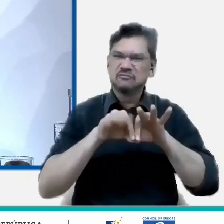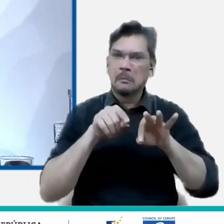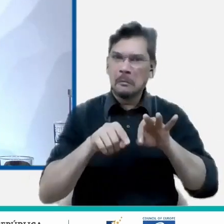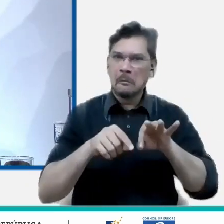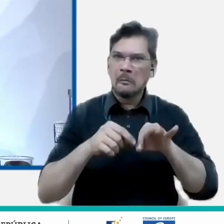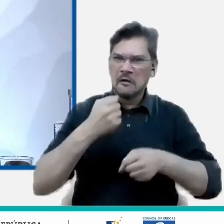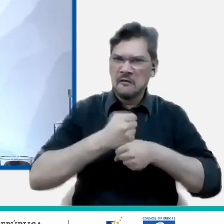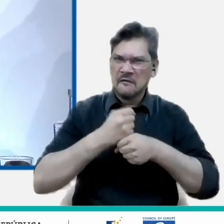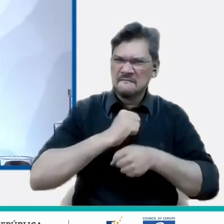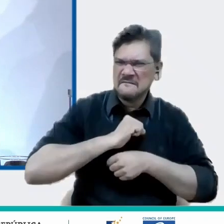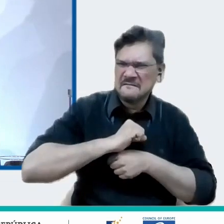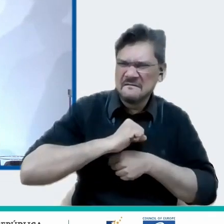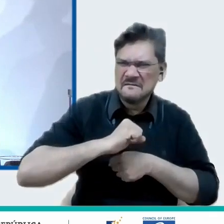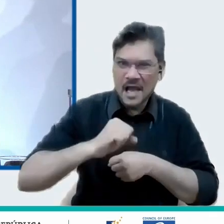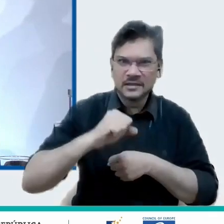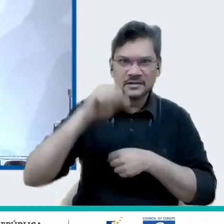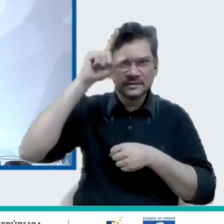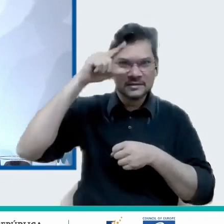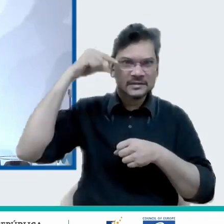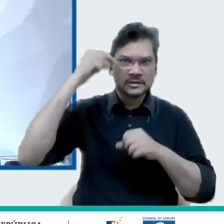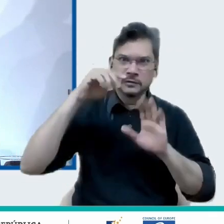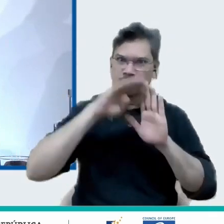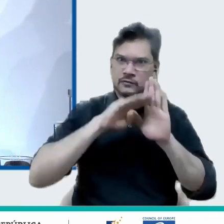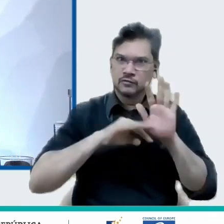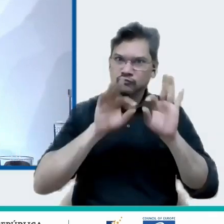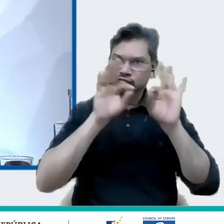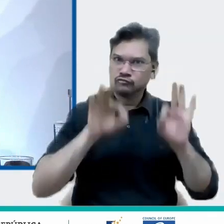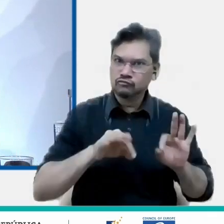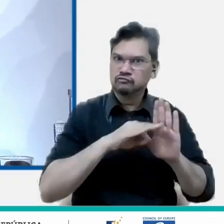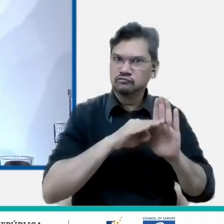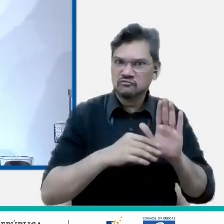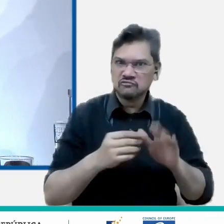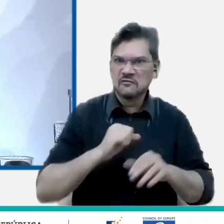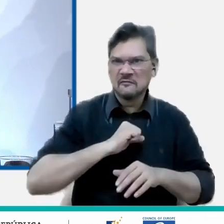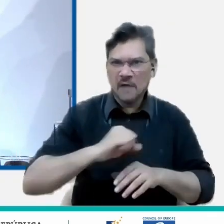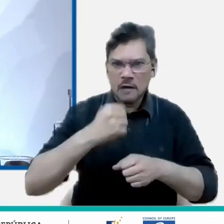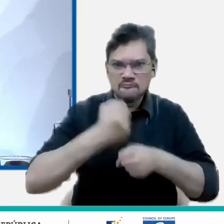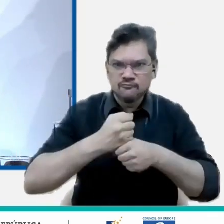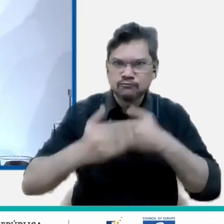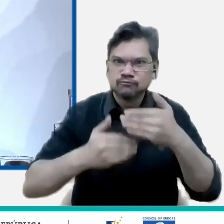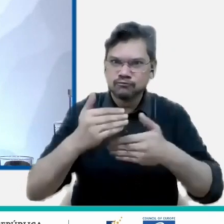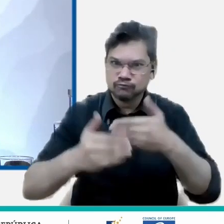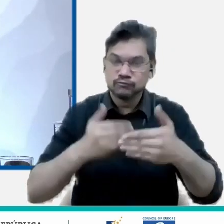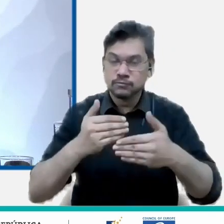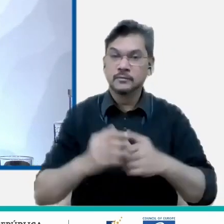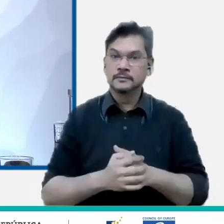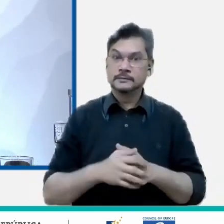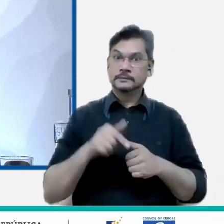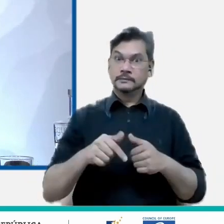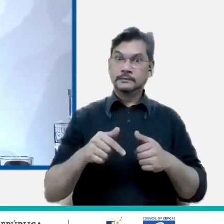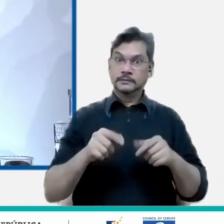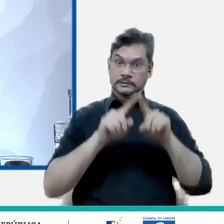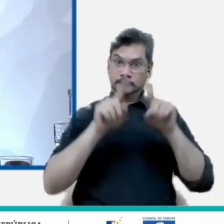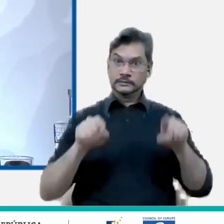framework for the next period. This document was produced after almost 1 year of consultations, interviews,